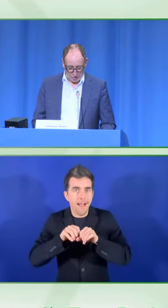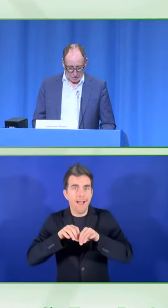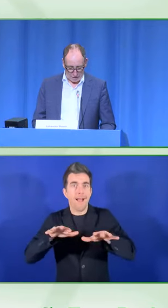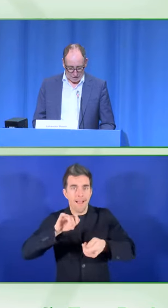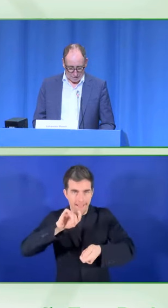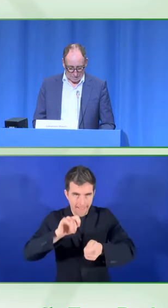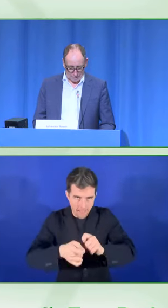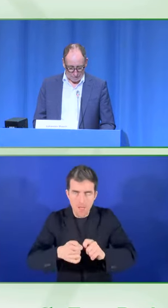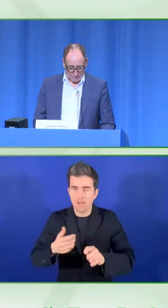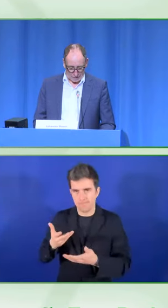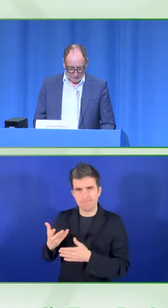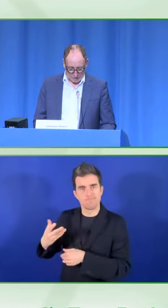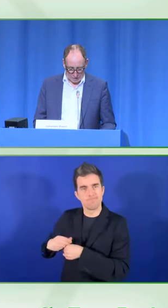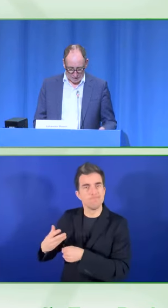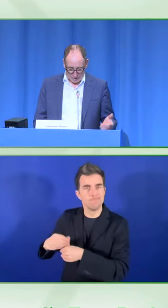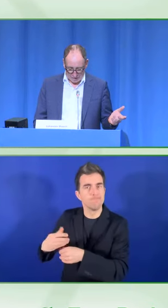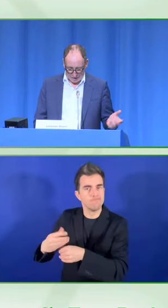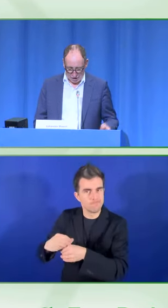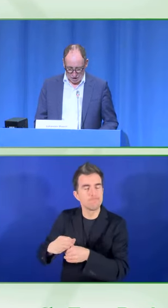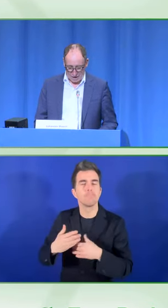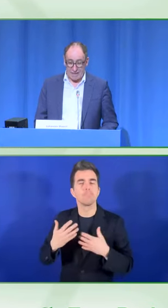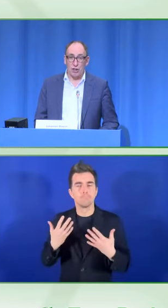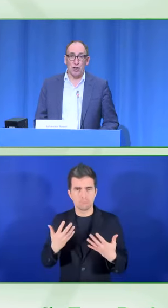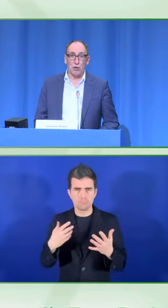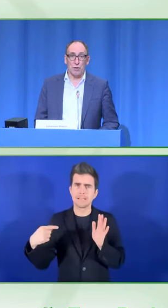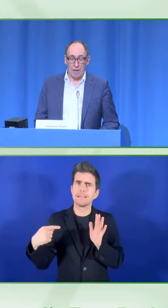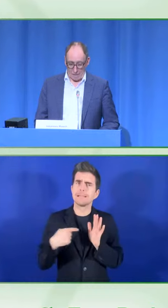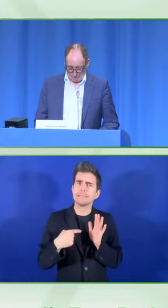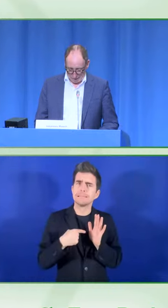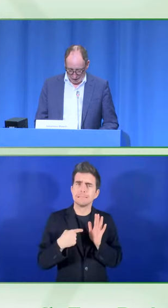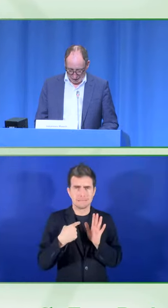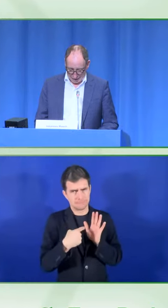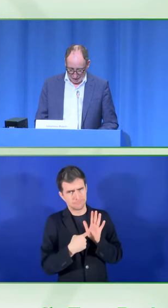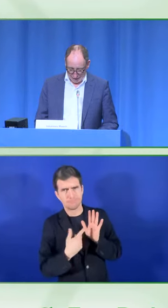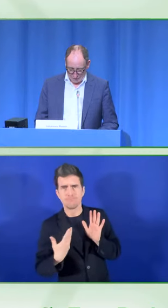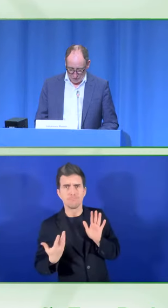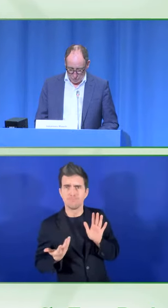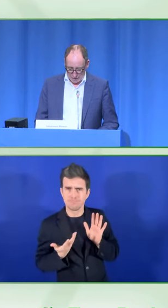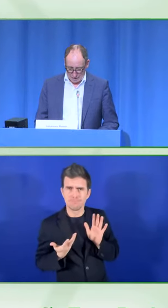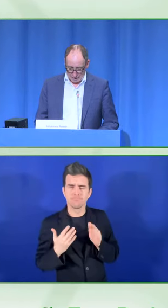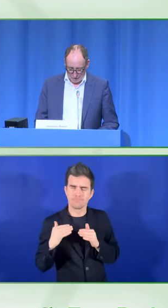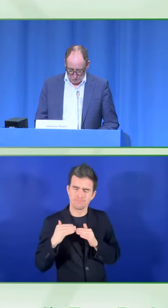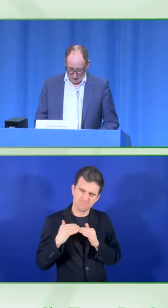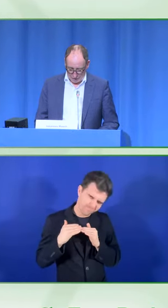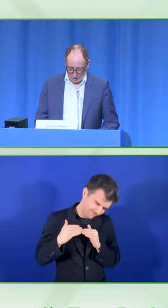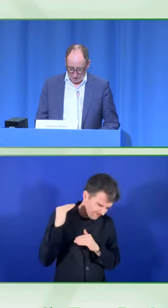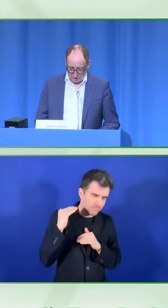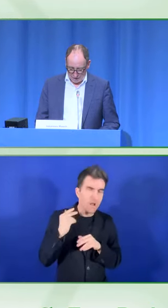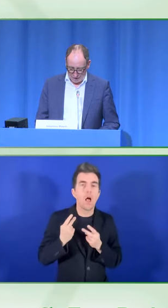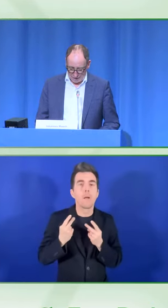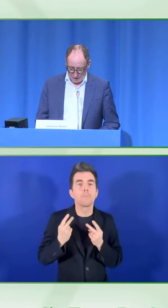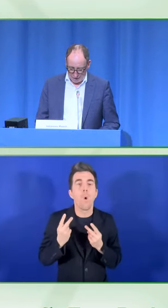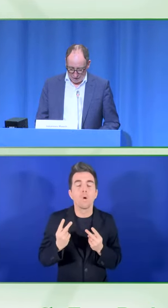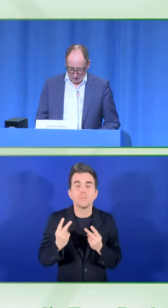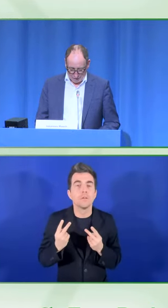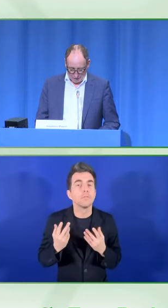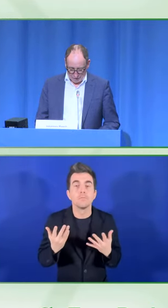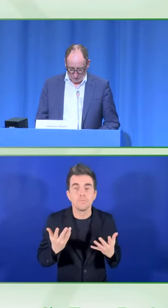implementation opportunities for the recommendations issued by the UN